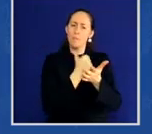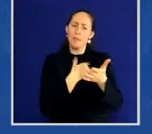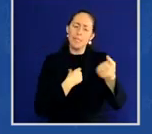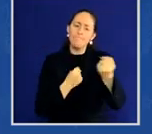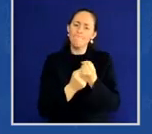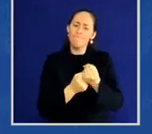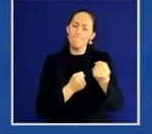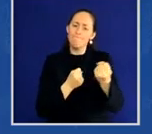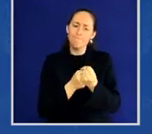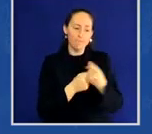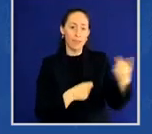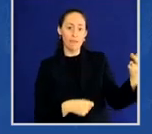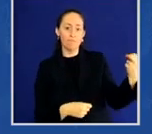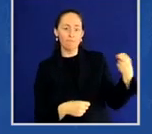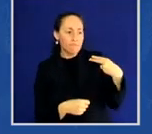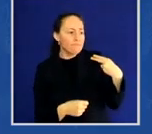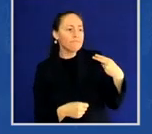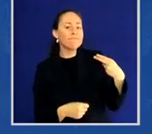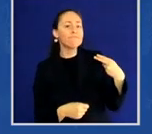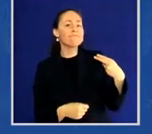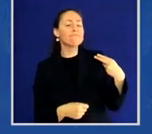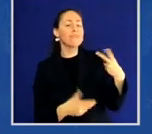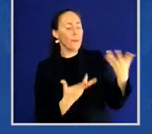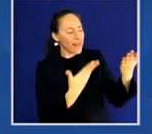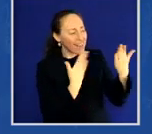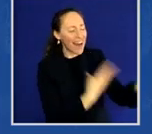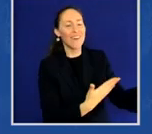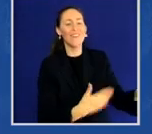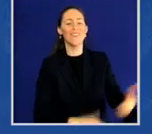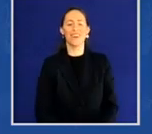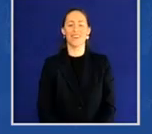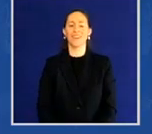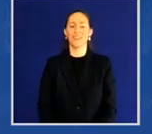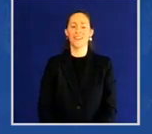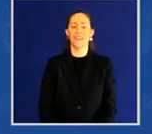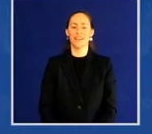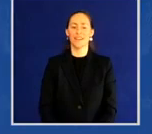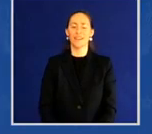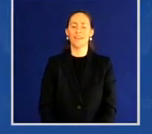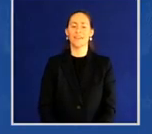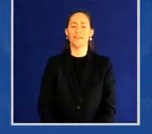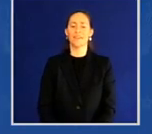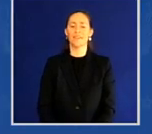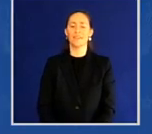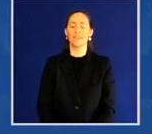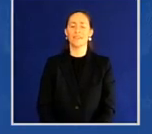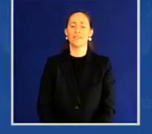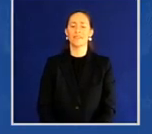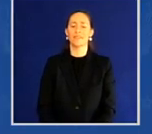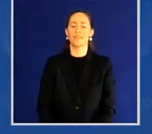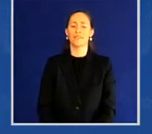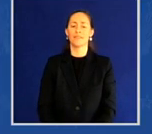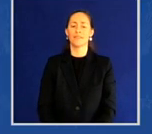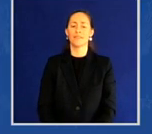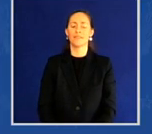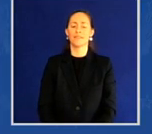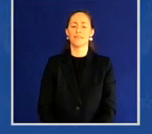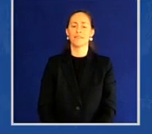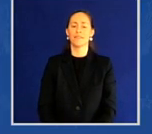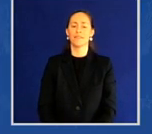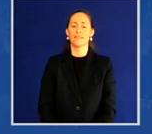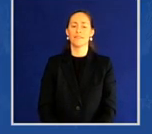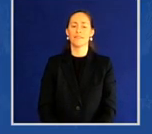much. Also, Justin Gray. I've mentioned Justin already and his dad. And Greg Weaver,